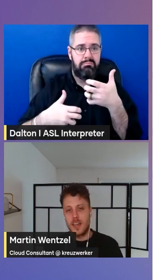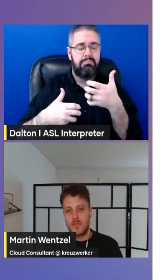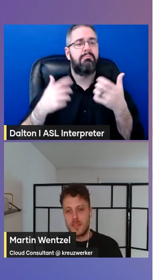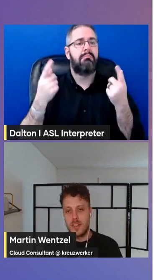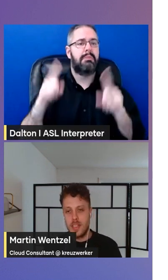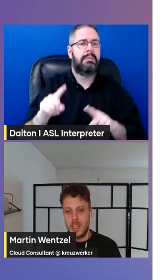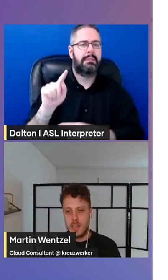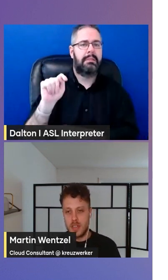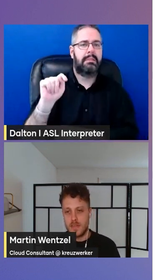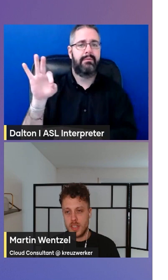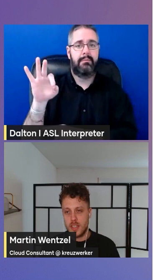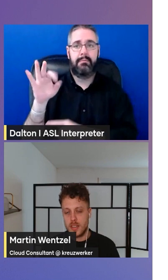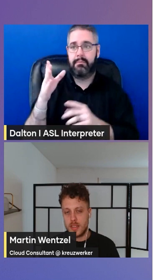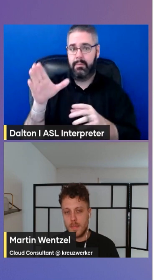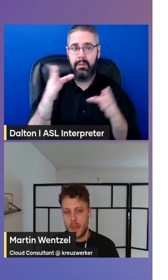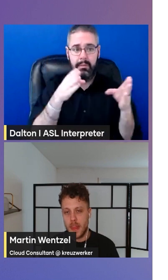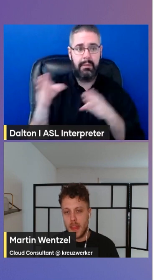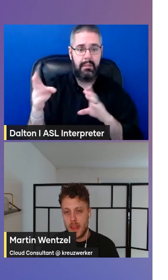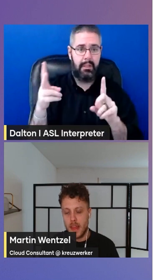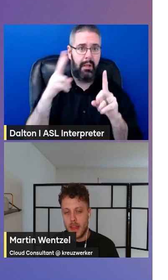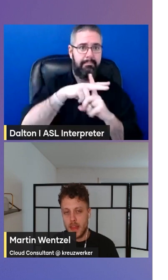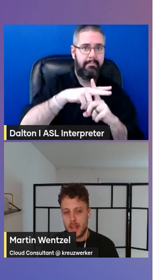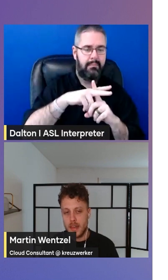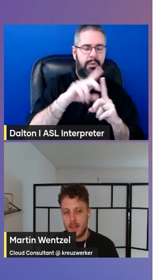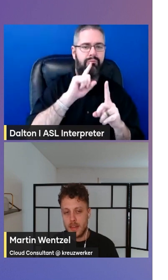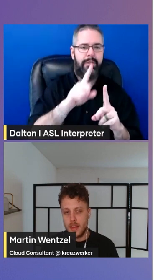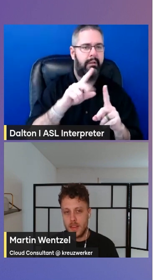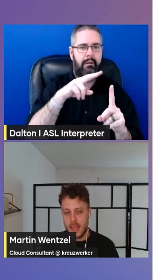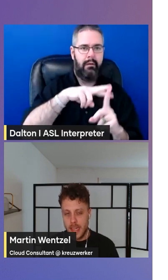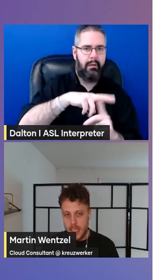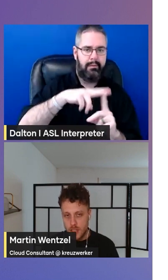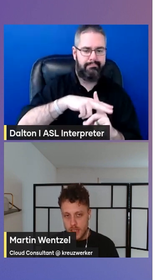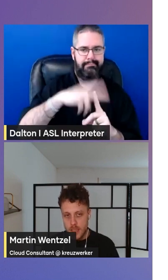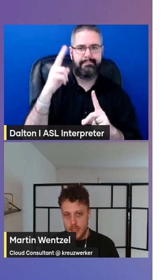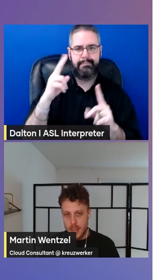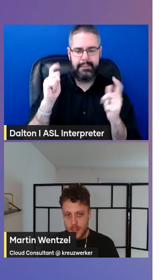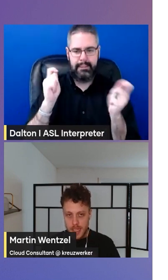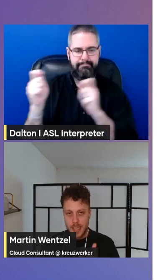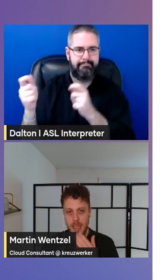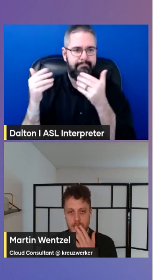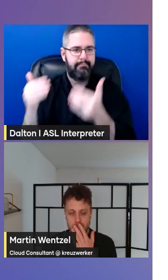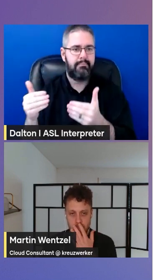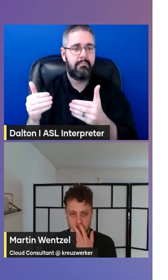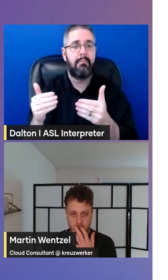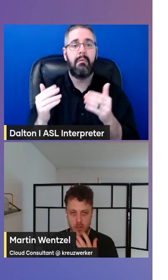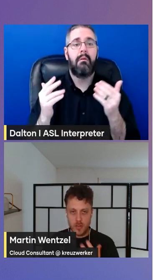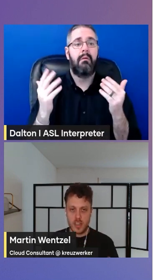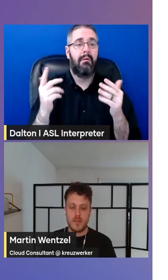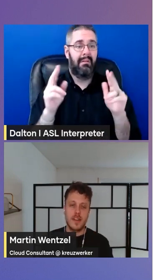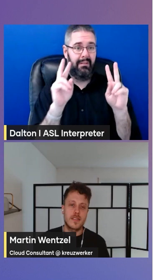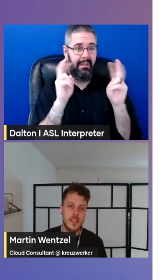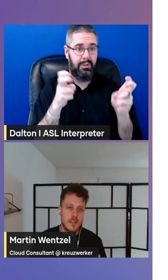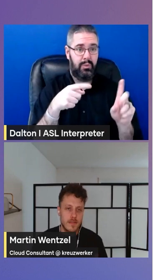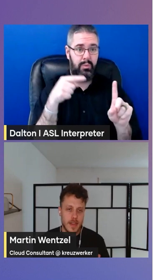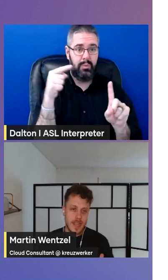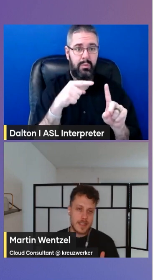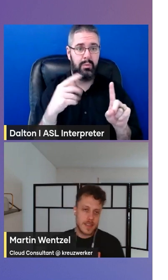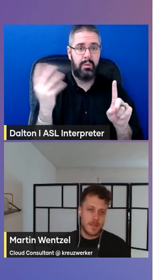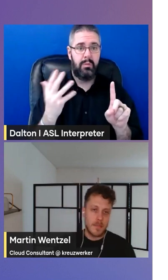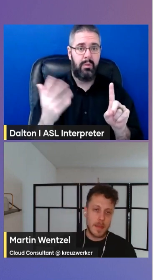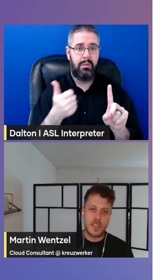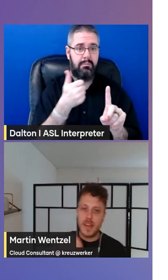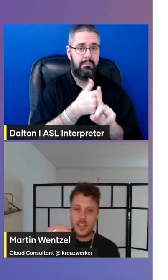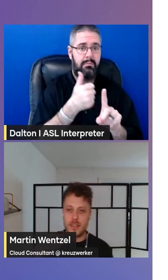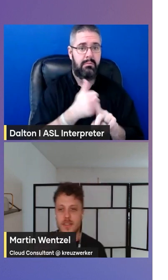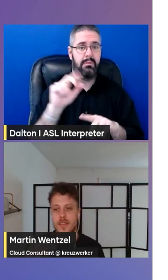apply will have changes. And the issue is, in that case, that Docker run itself adds